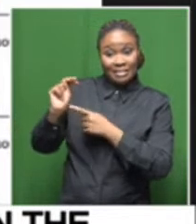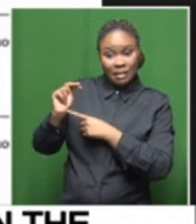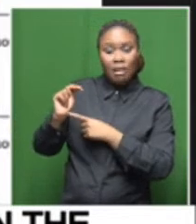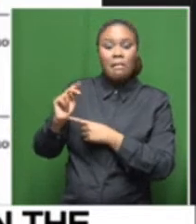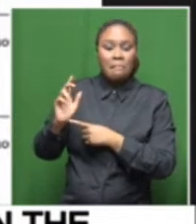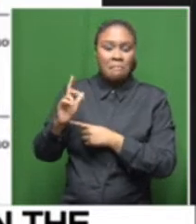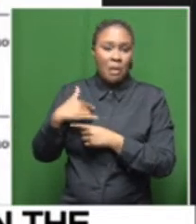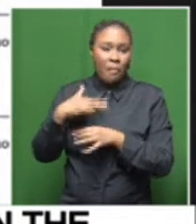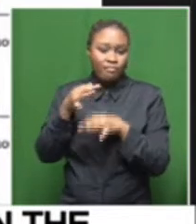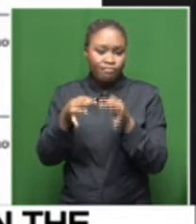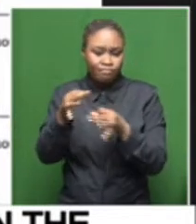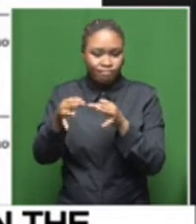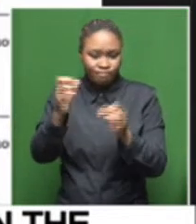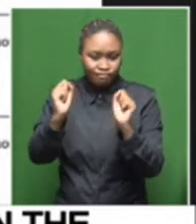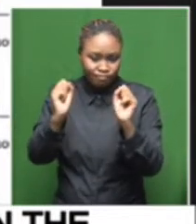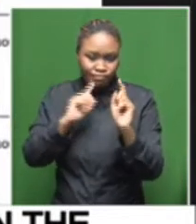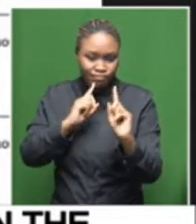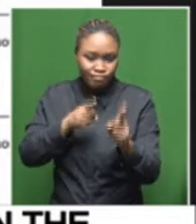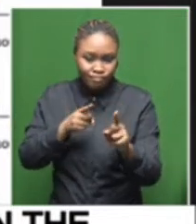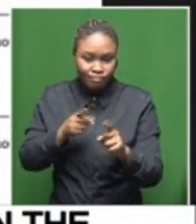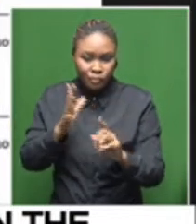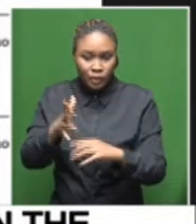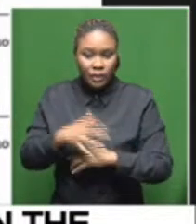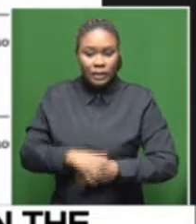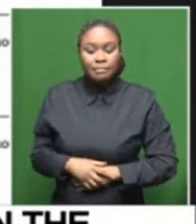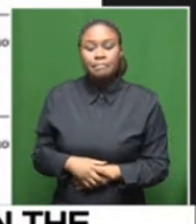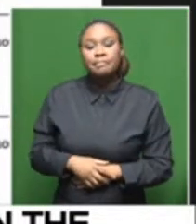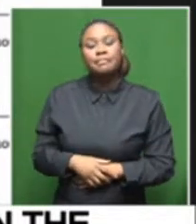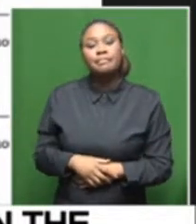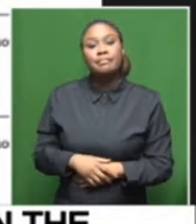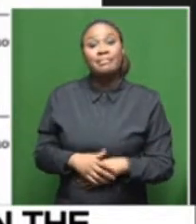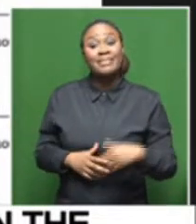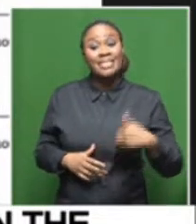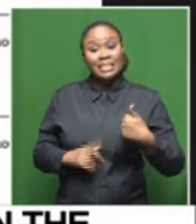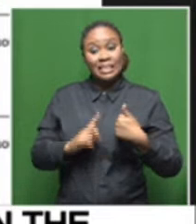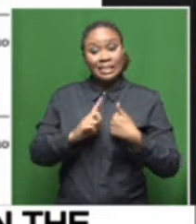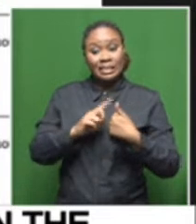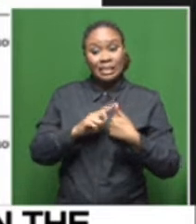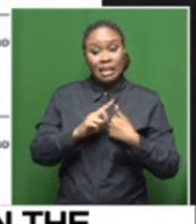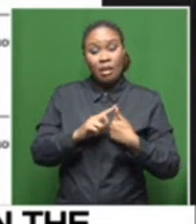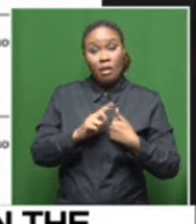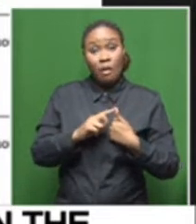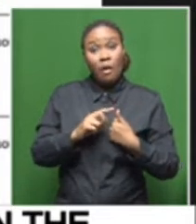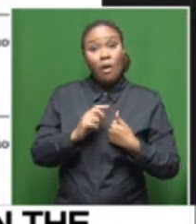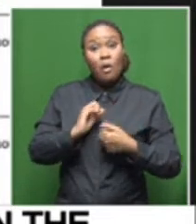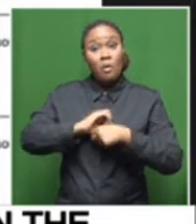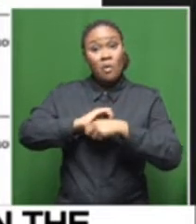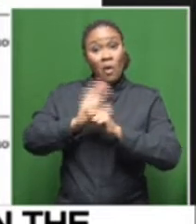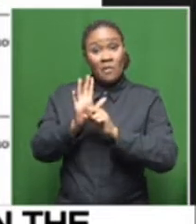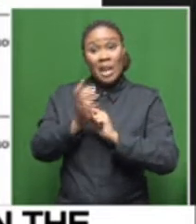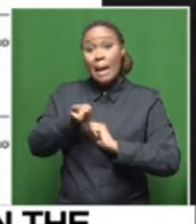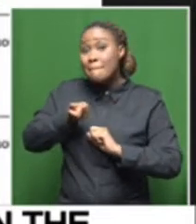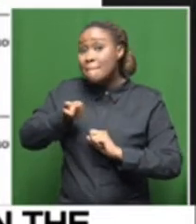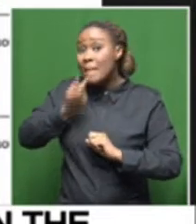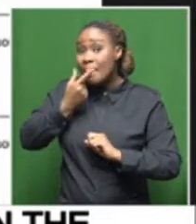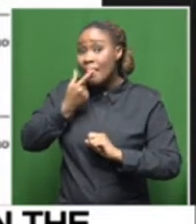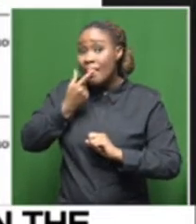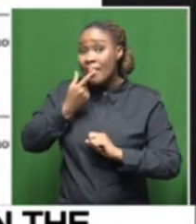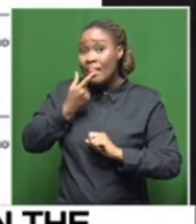the COVID pill, which is approved by SABRA, and